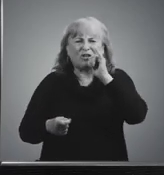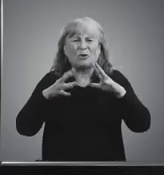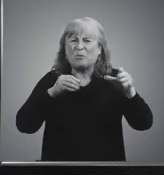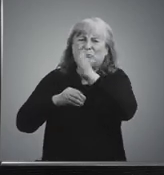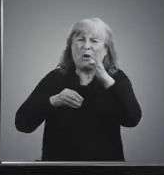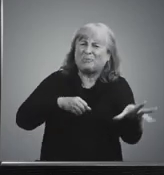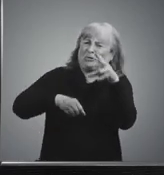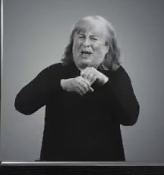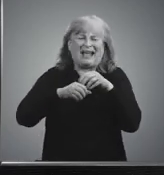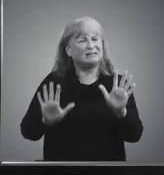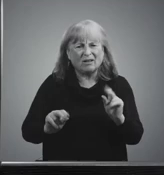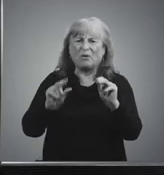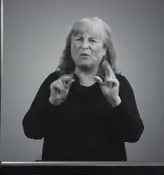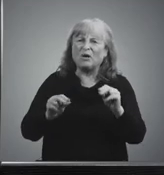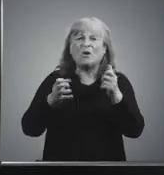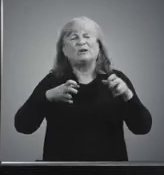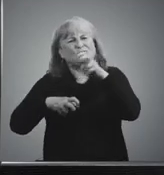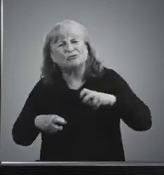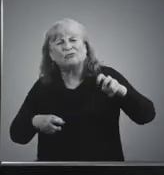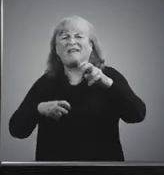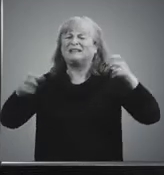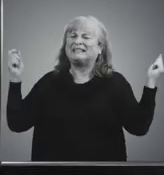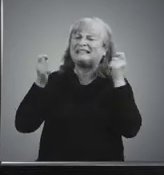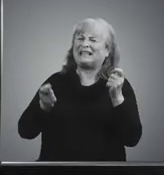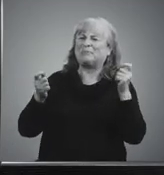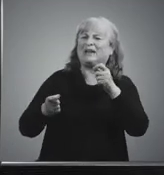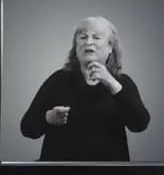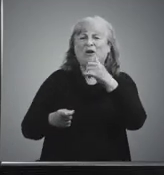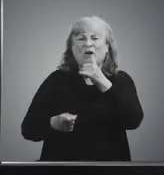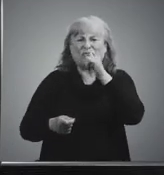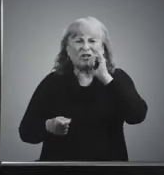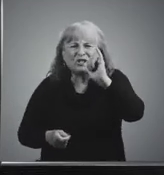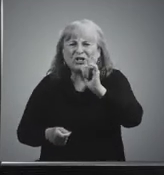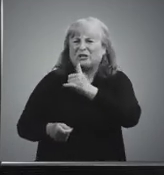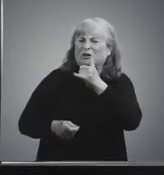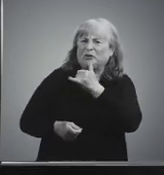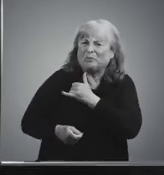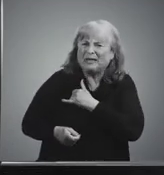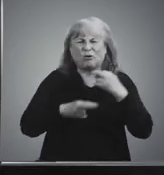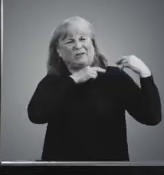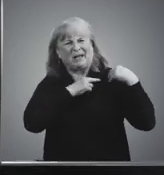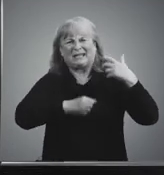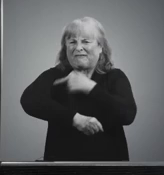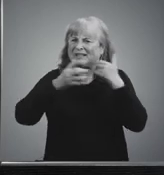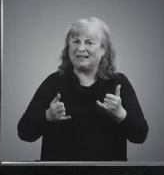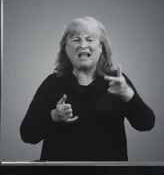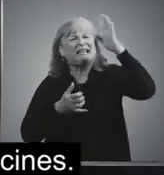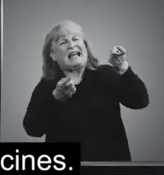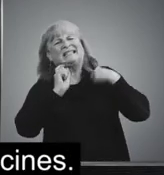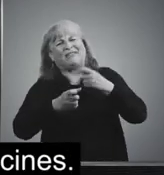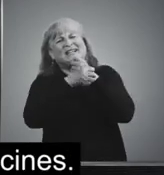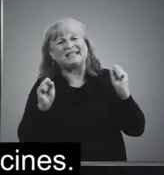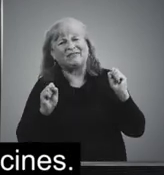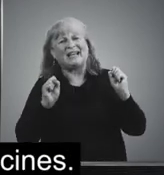friends, our mispallelim and the shuls. Travel and celebrate the Yom Ha'Ro'im responsibly. Get vaccinated now.